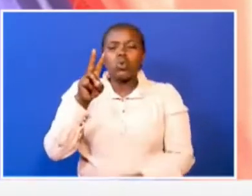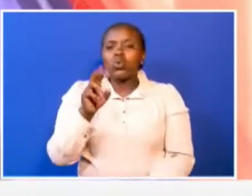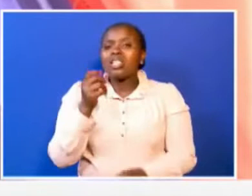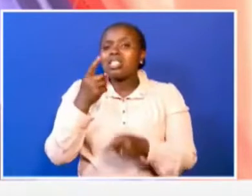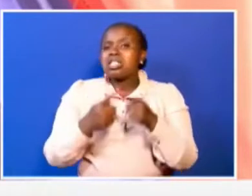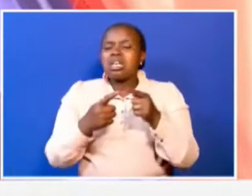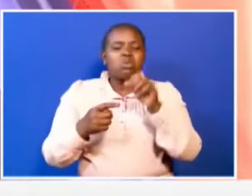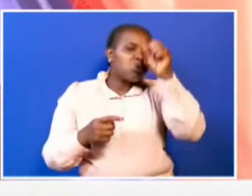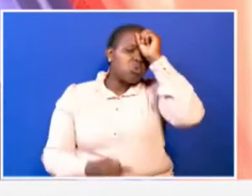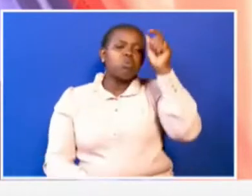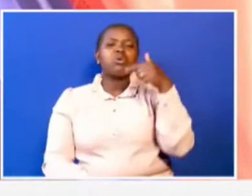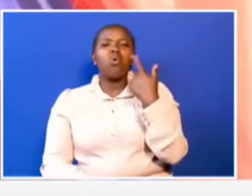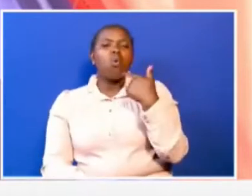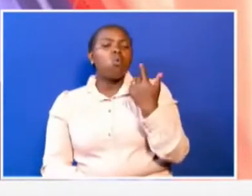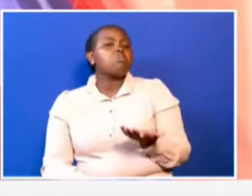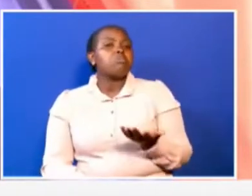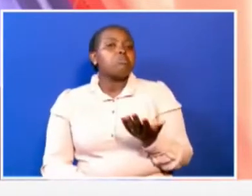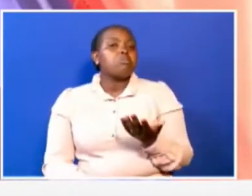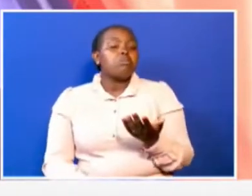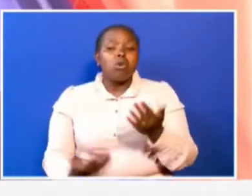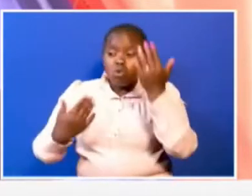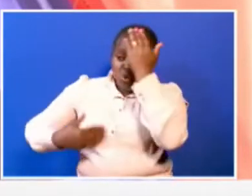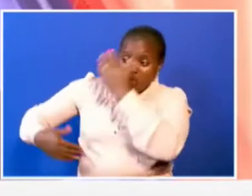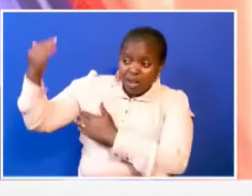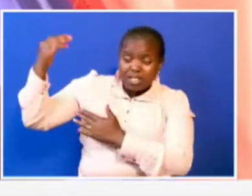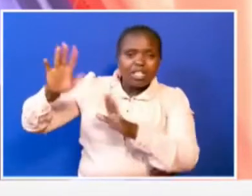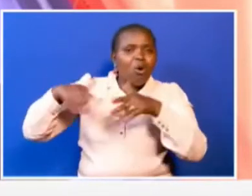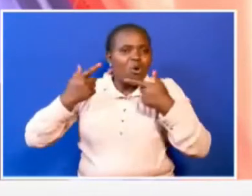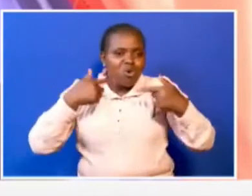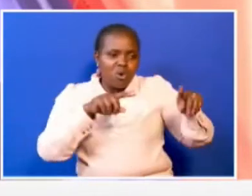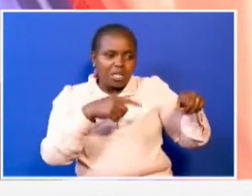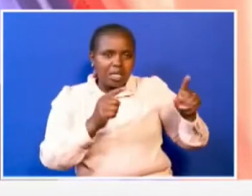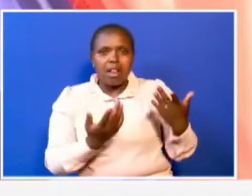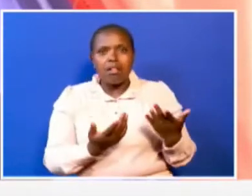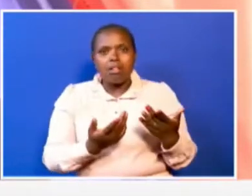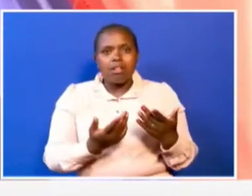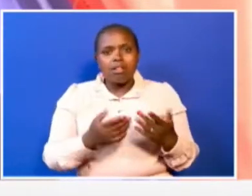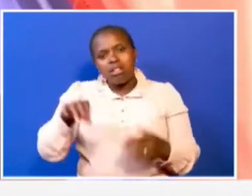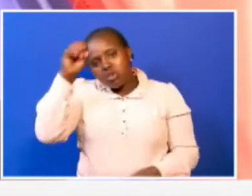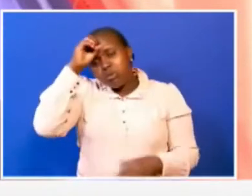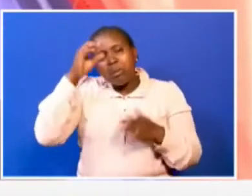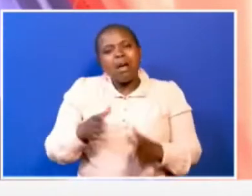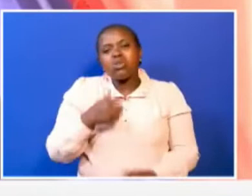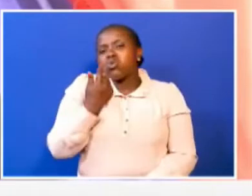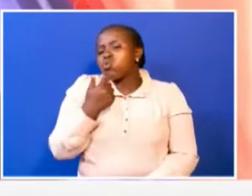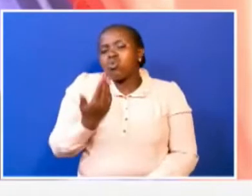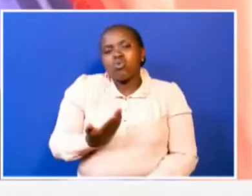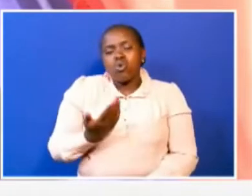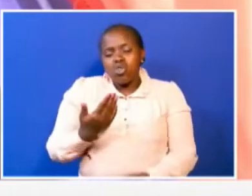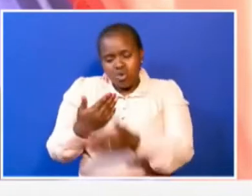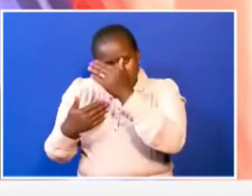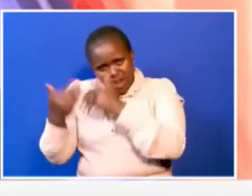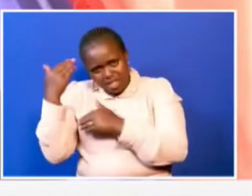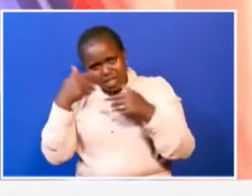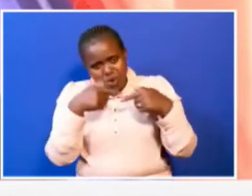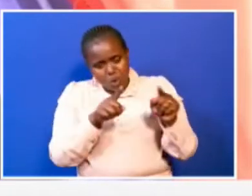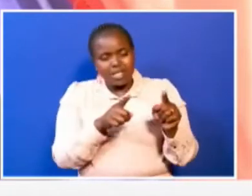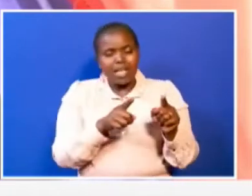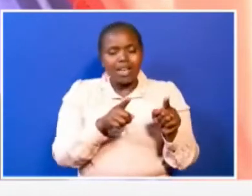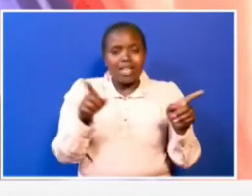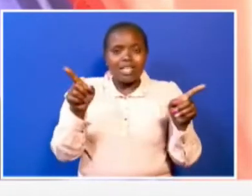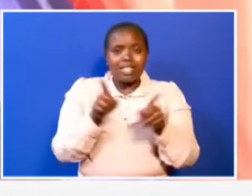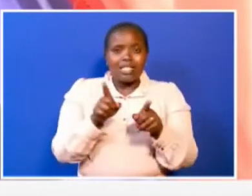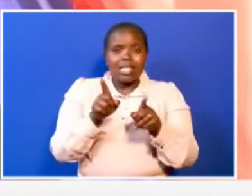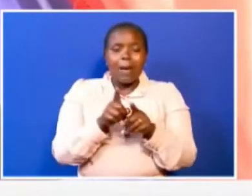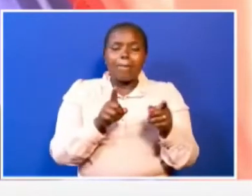is stupid? Is it the university or you? You are the stupid one. Yet, in the